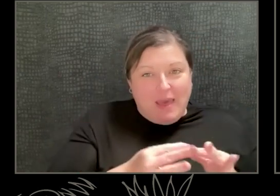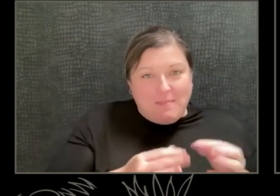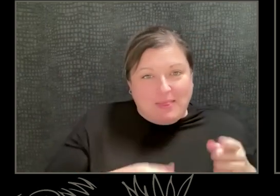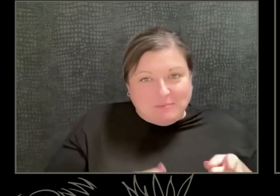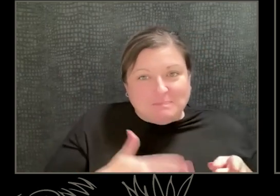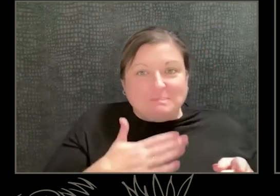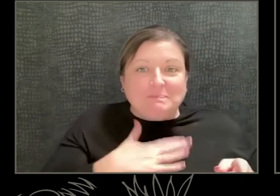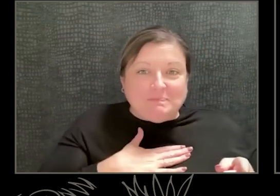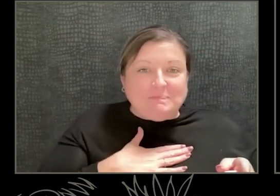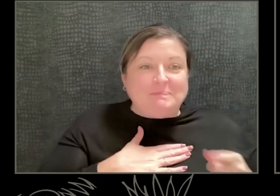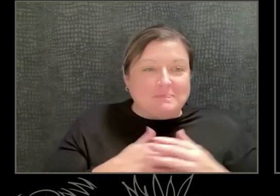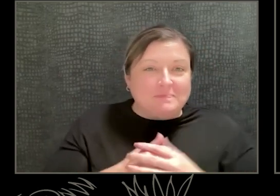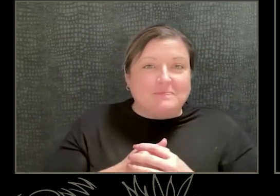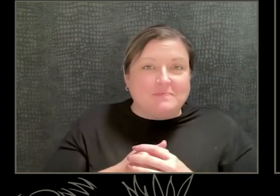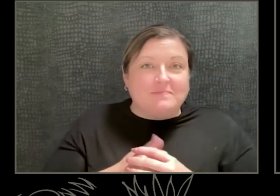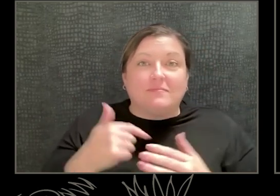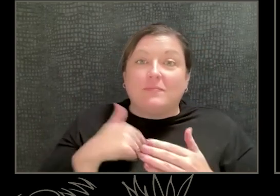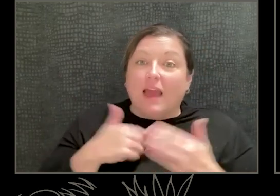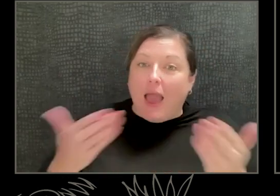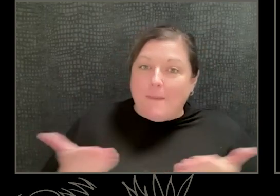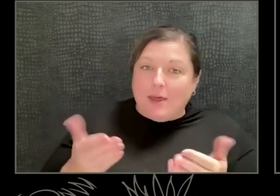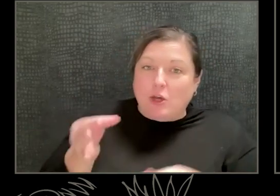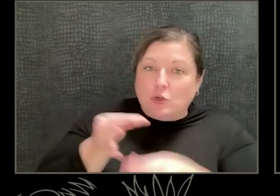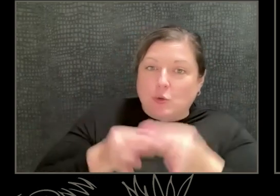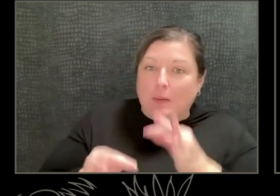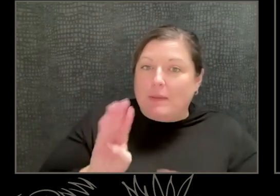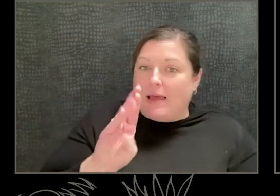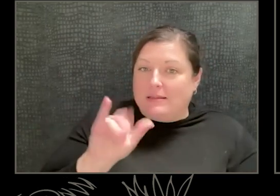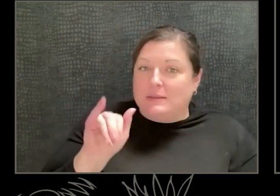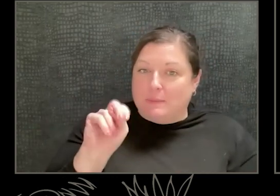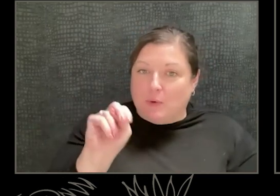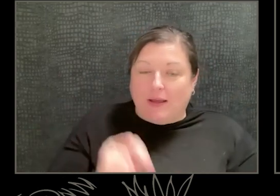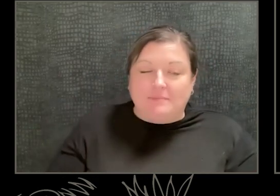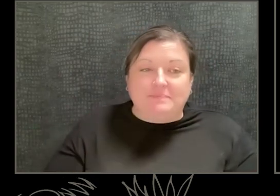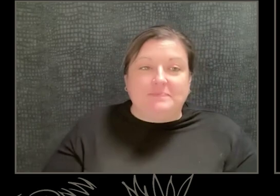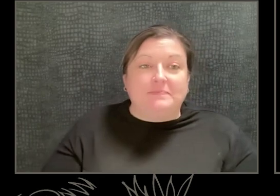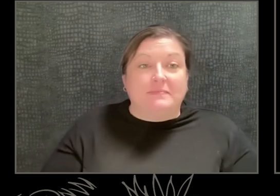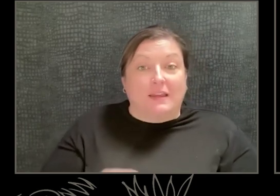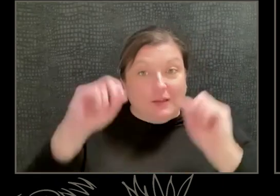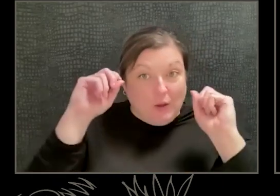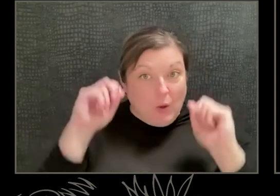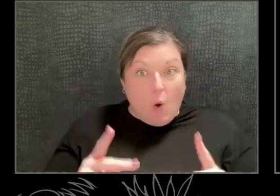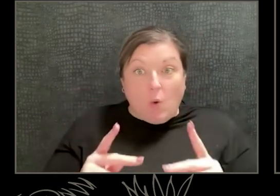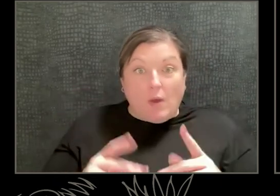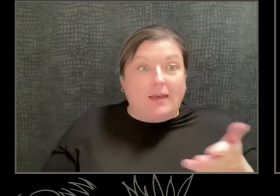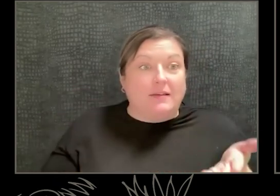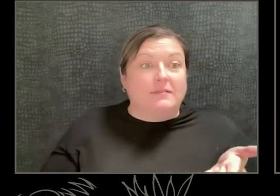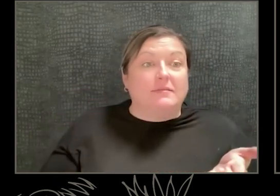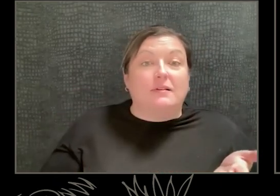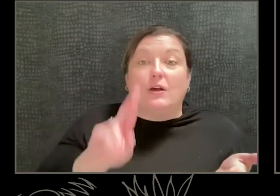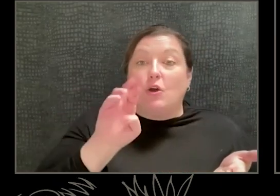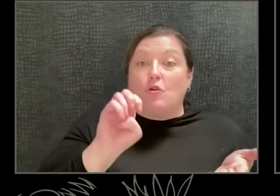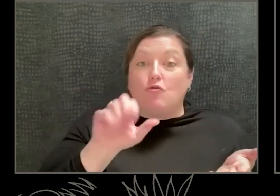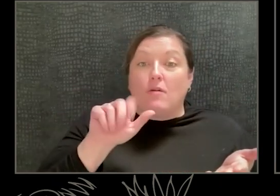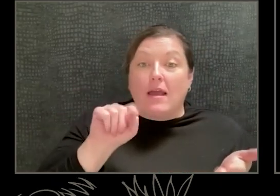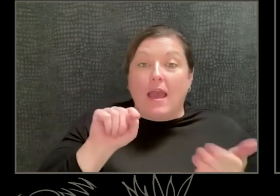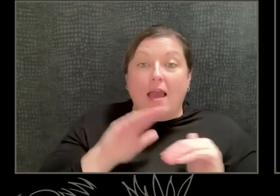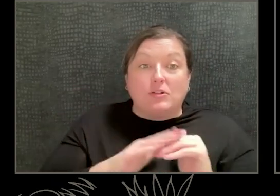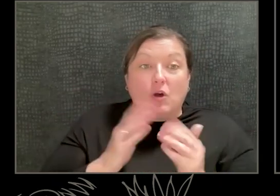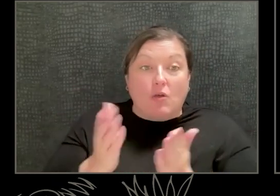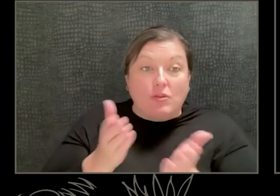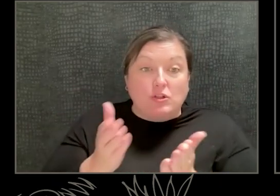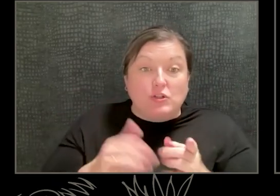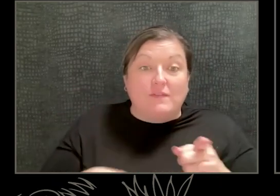So I'm here to replace Brian. Okay, now React on the server, that's here to stay.